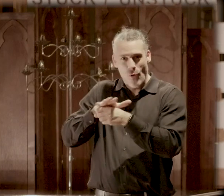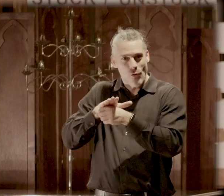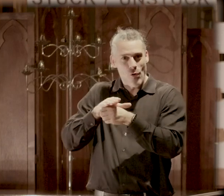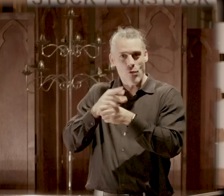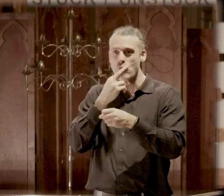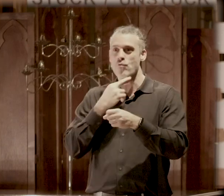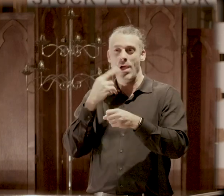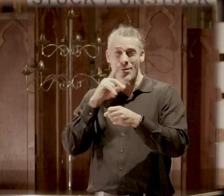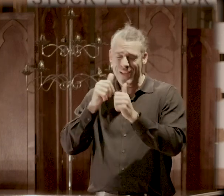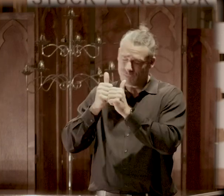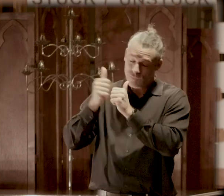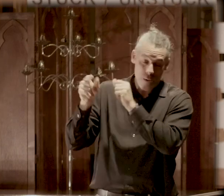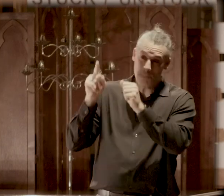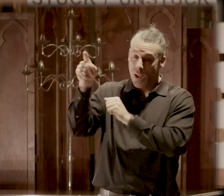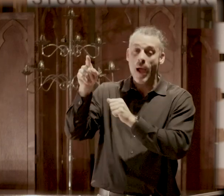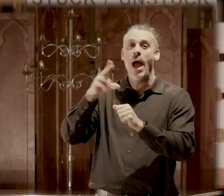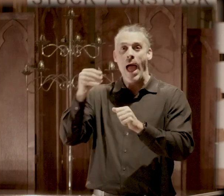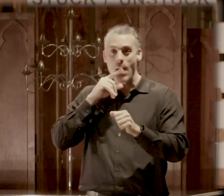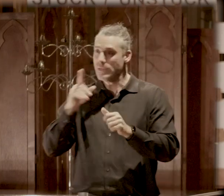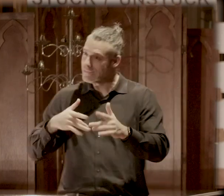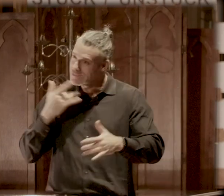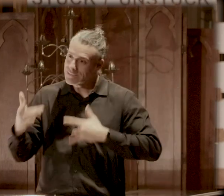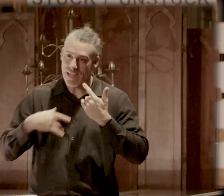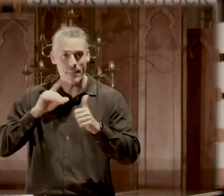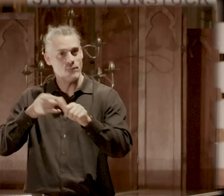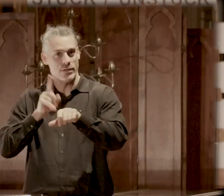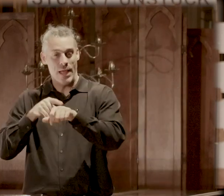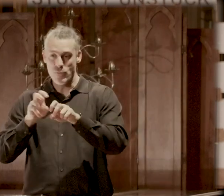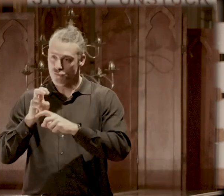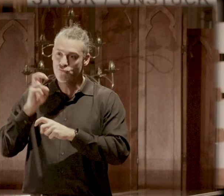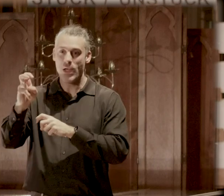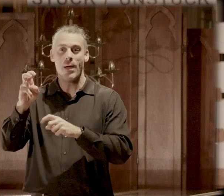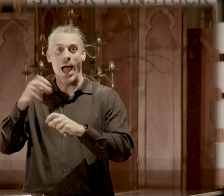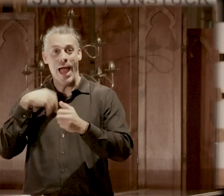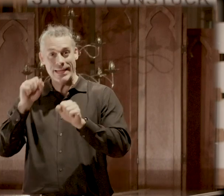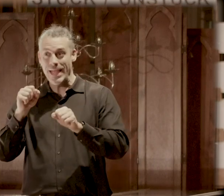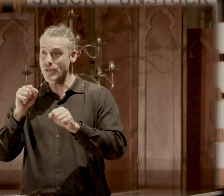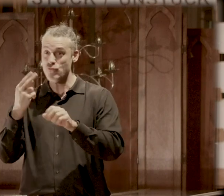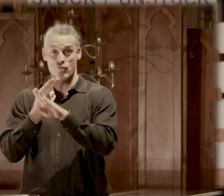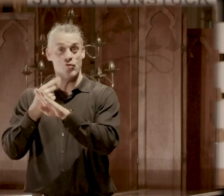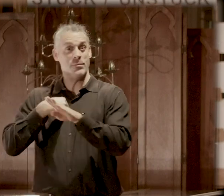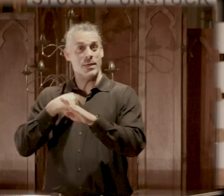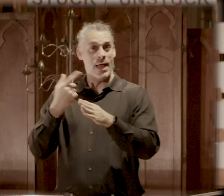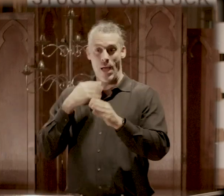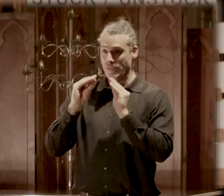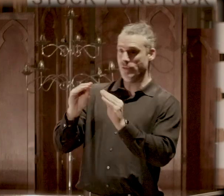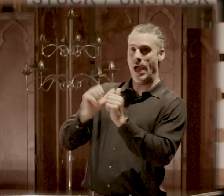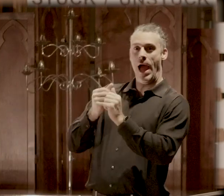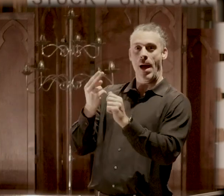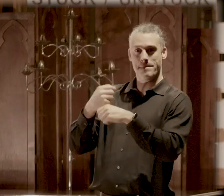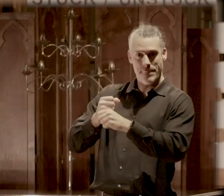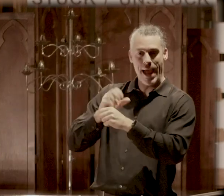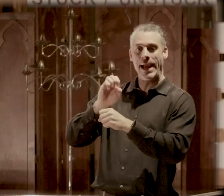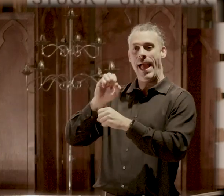Pacific Northwest place all the way out. And I'm excited for the first time in this whole trip. I can finally be useful. I'm going to teach